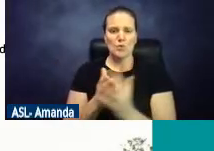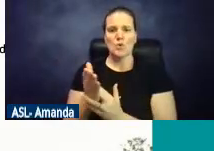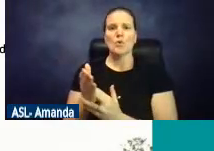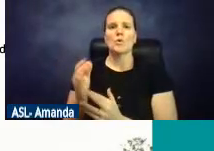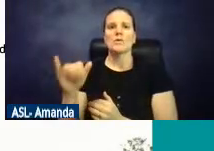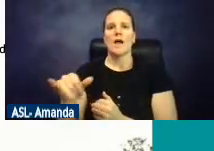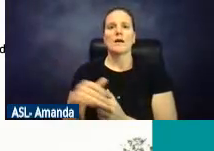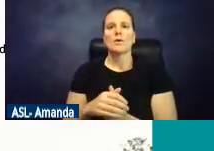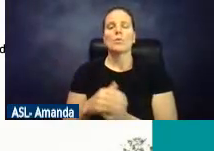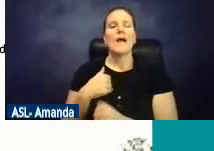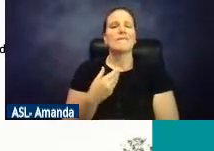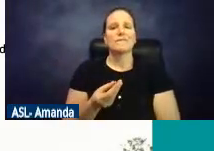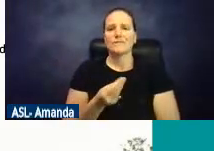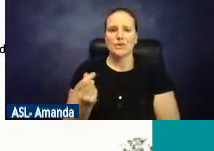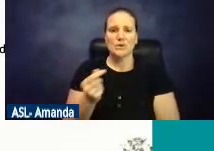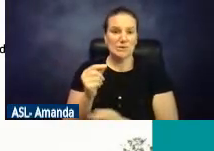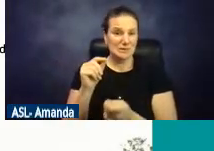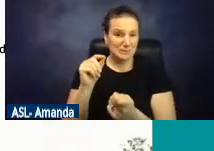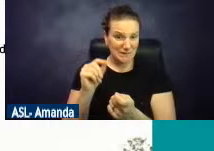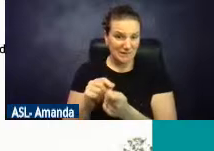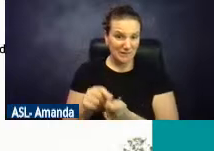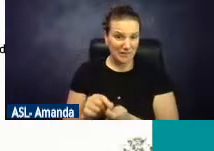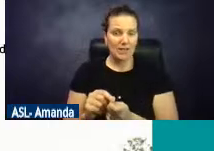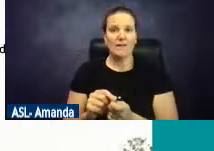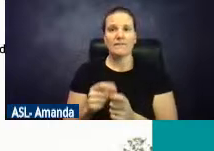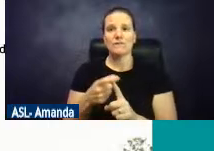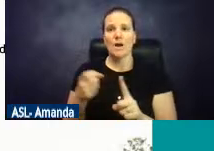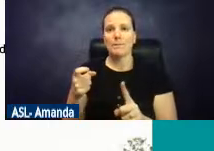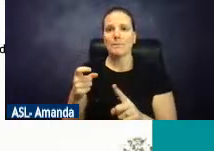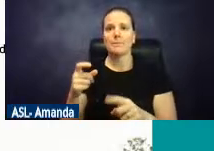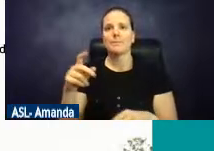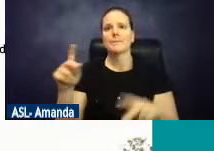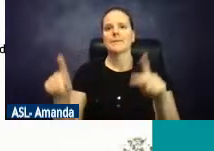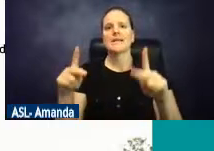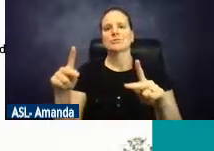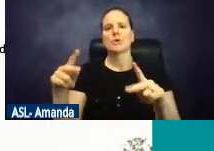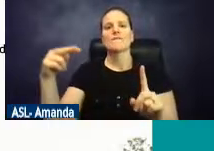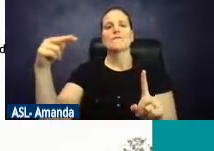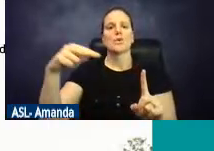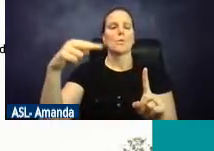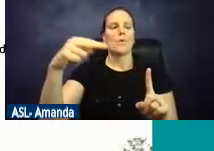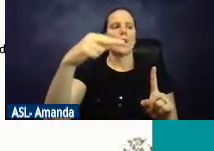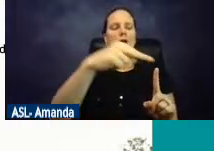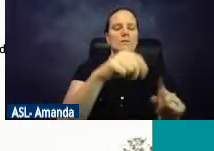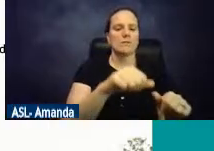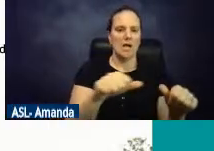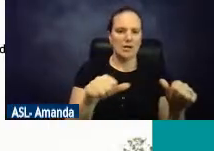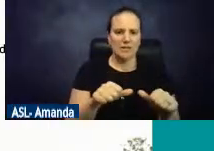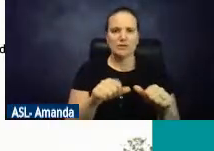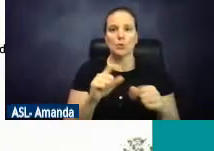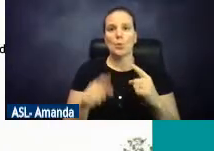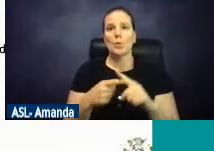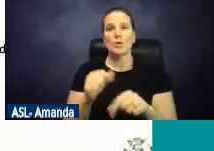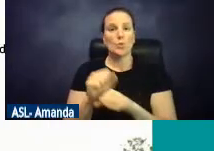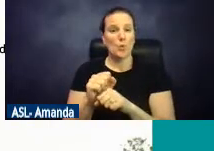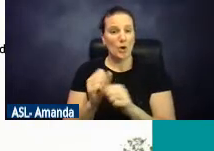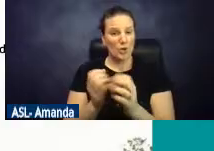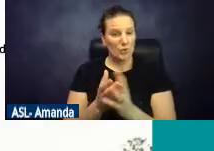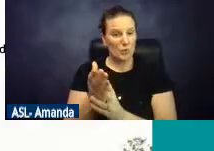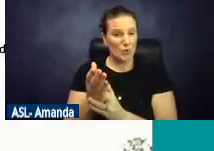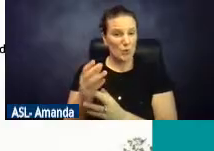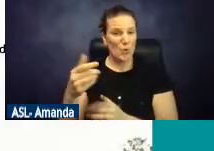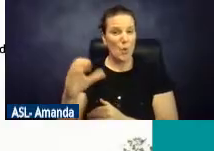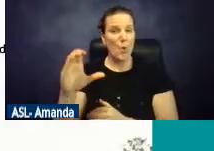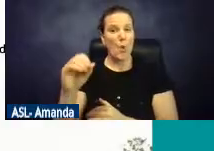We have a few specifically from pedestrian viewpoint areas that as you work through your way through the corridor, if